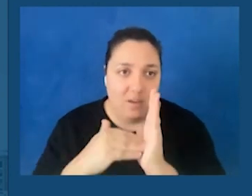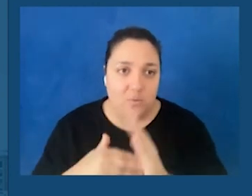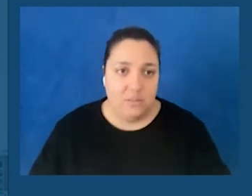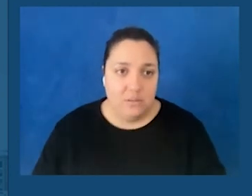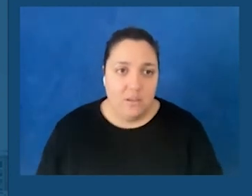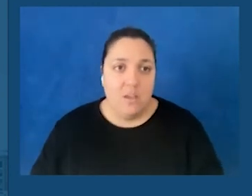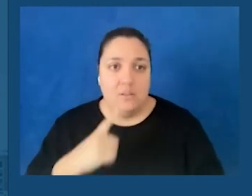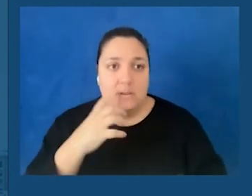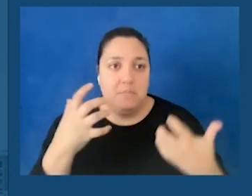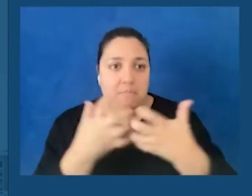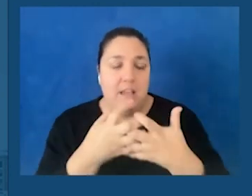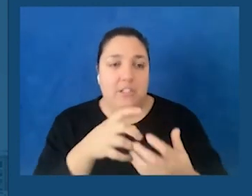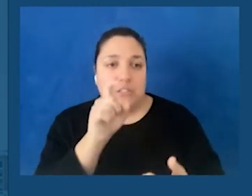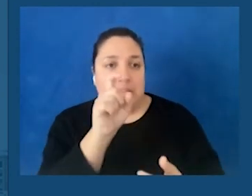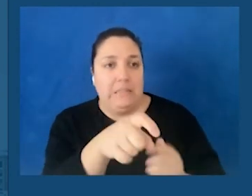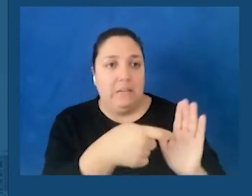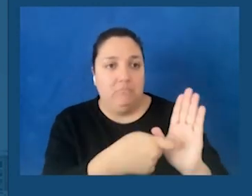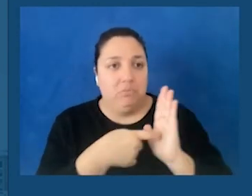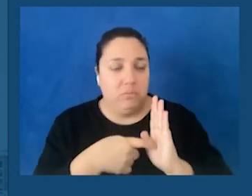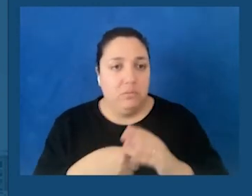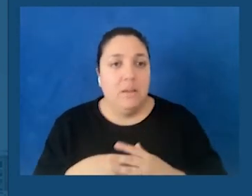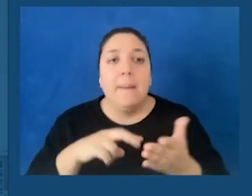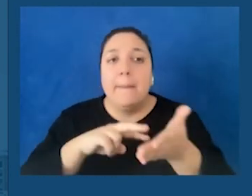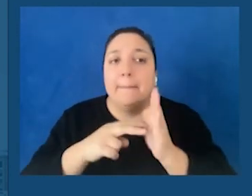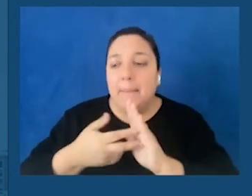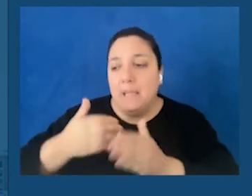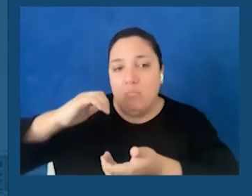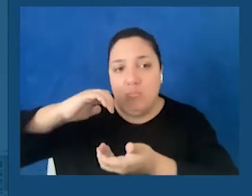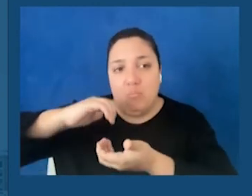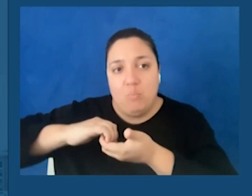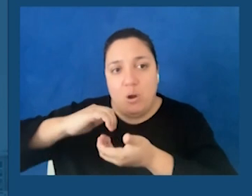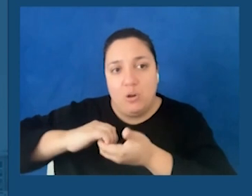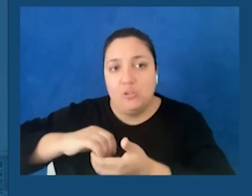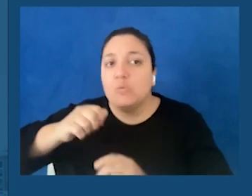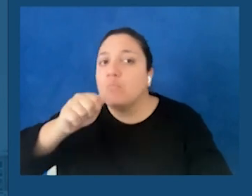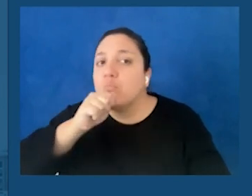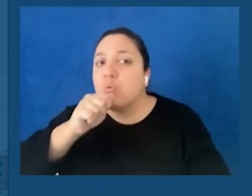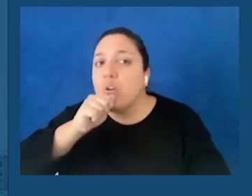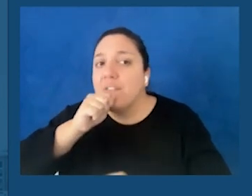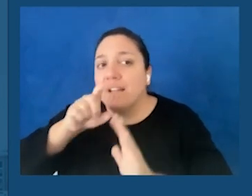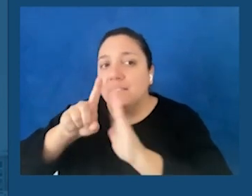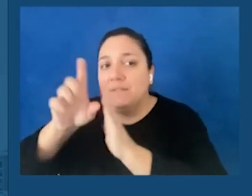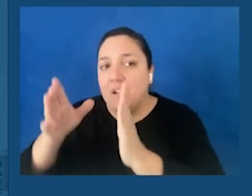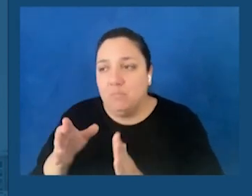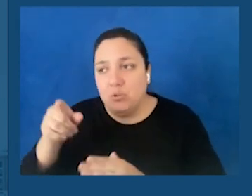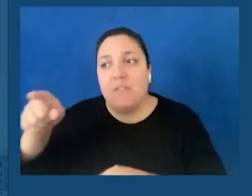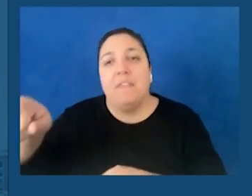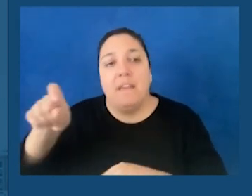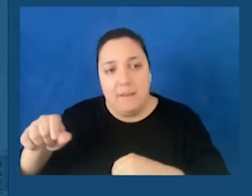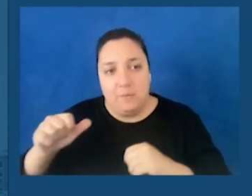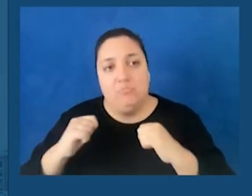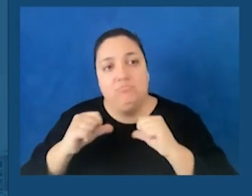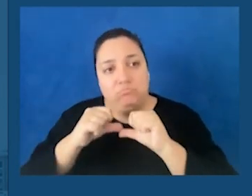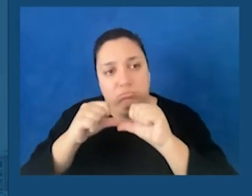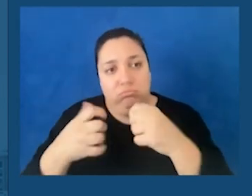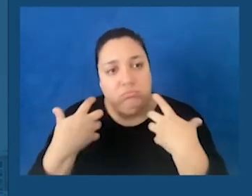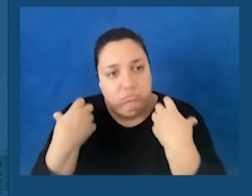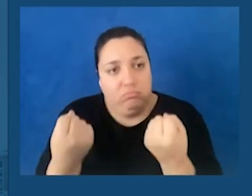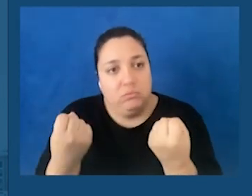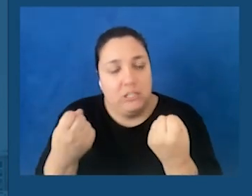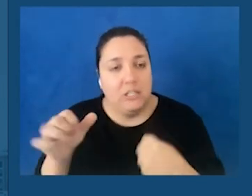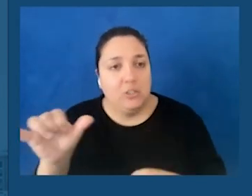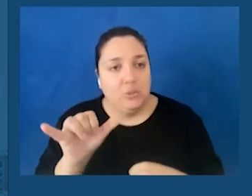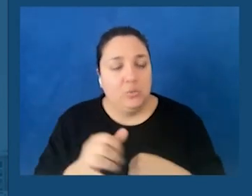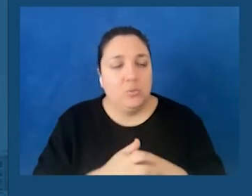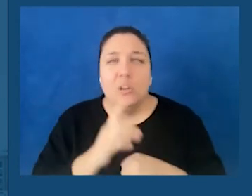demand. So I need to work with our private partners as well. Private developers have to step up for this as well. Also, I'm trying to figure out what else we could